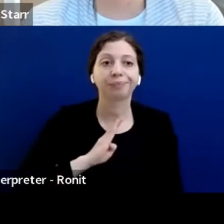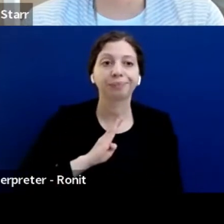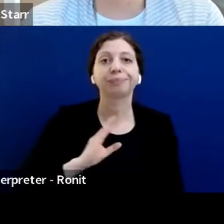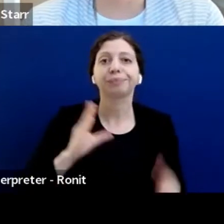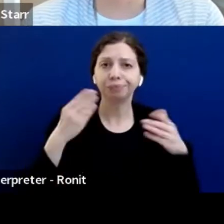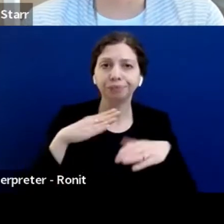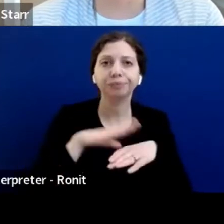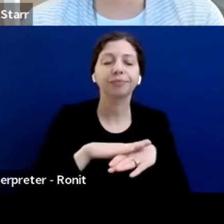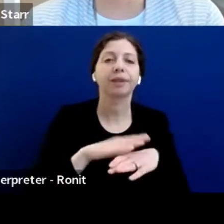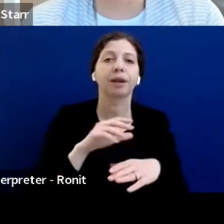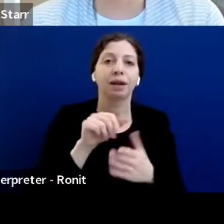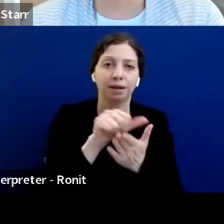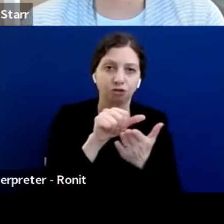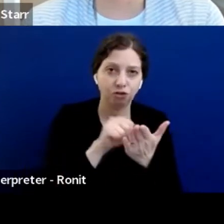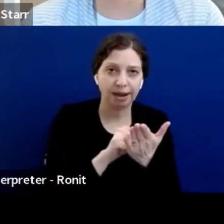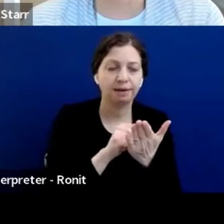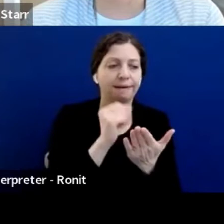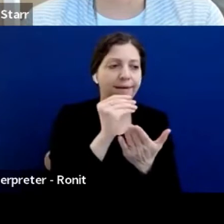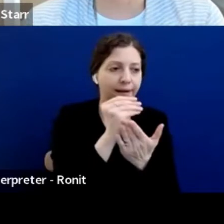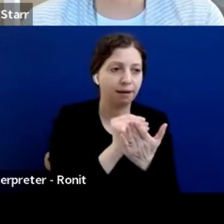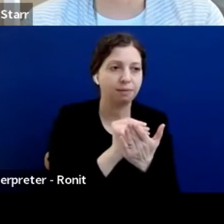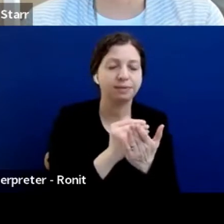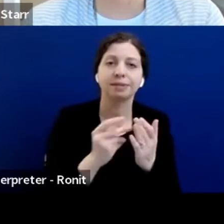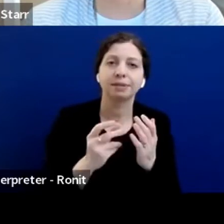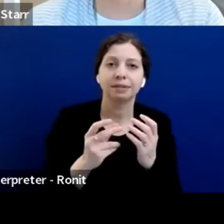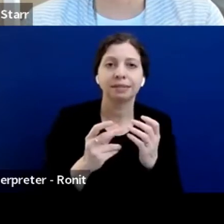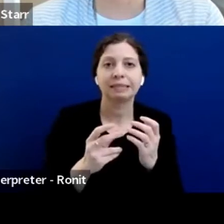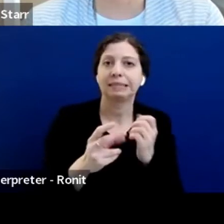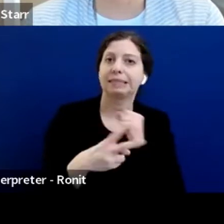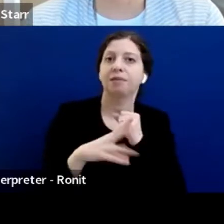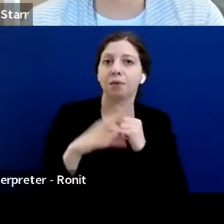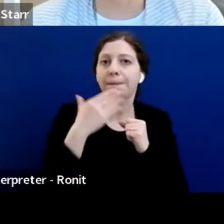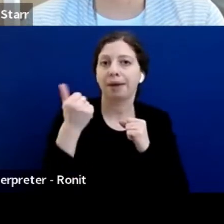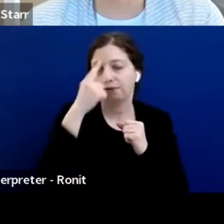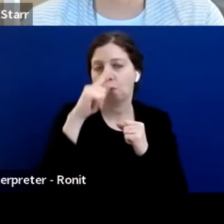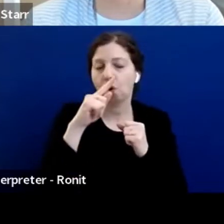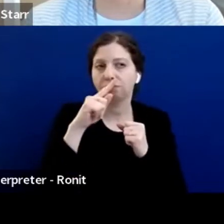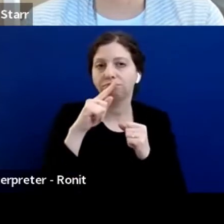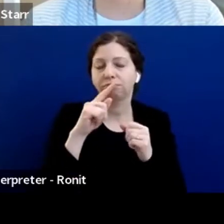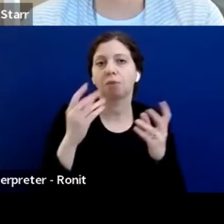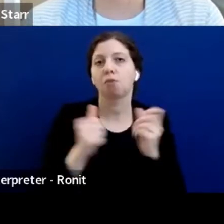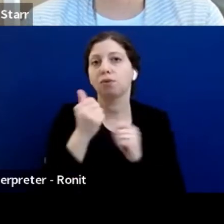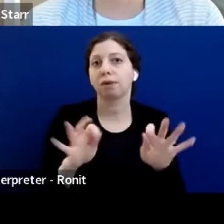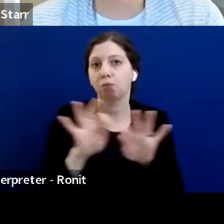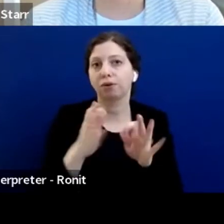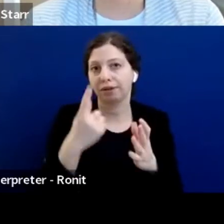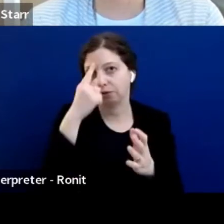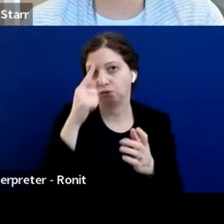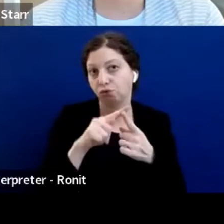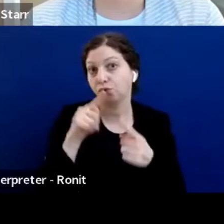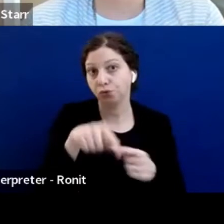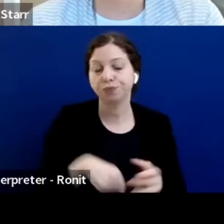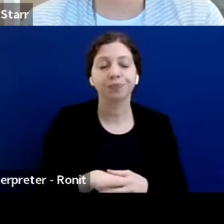focusing on the agenda items and sort of saving your best for the things that are most important to you. Certainly